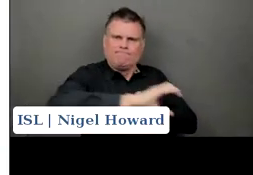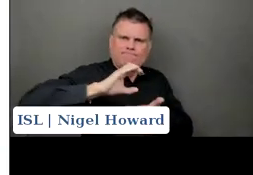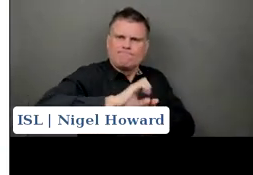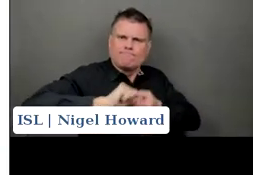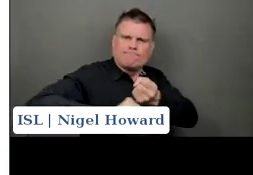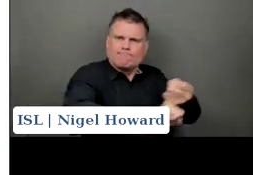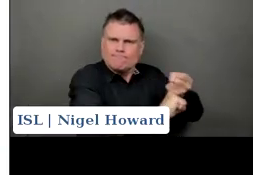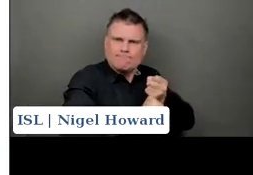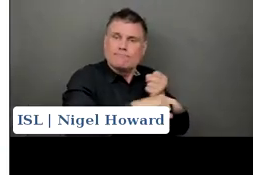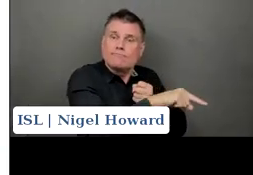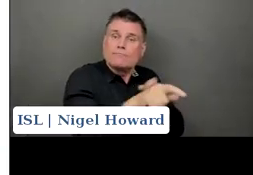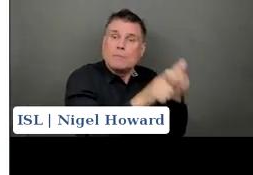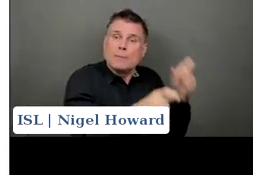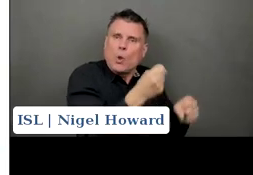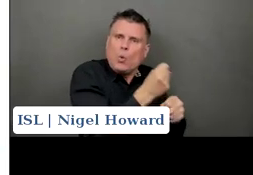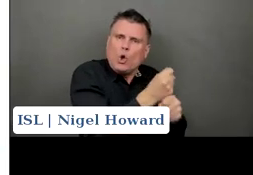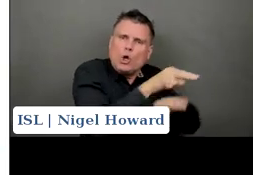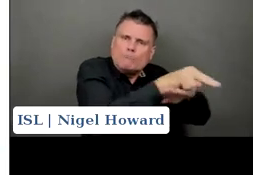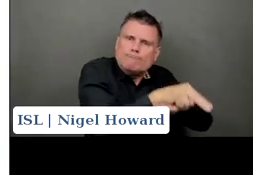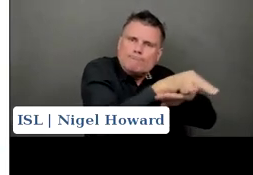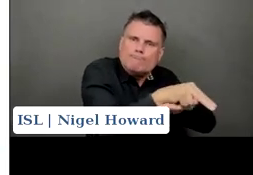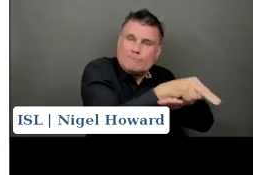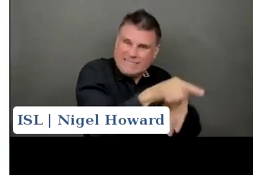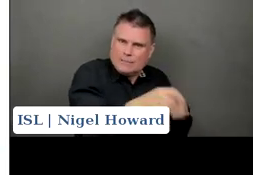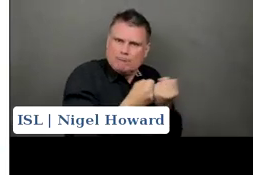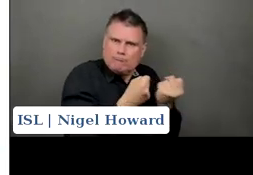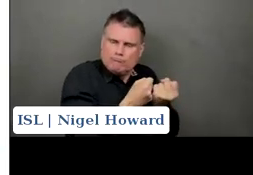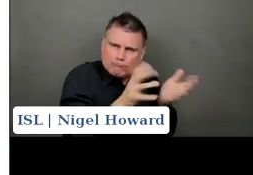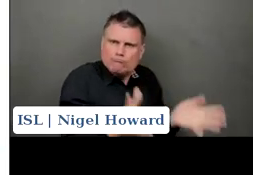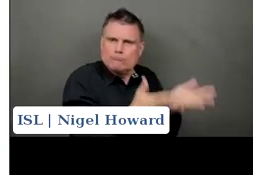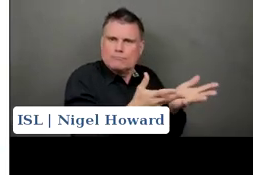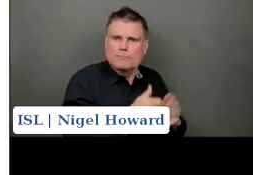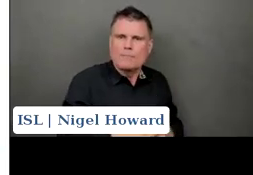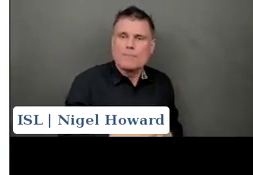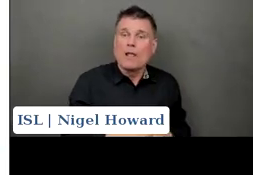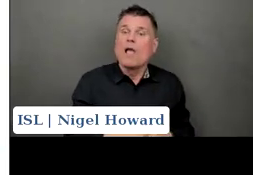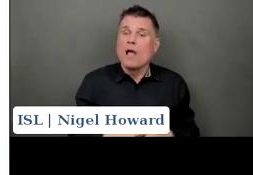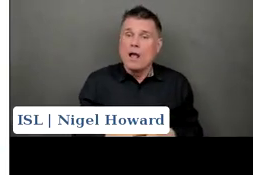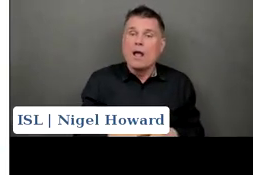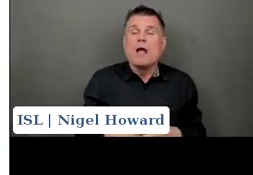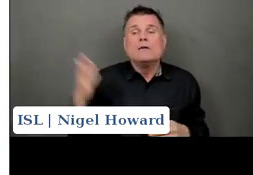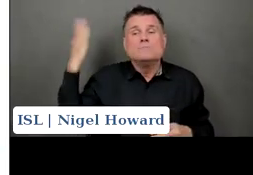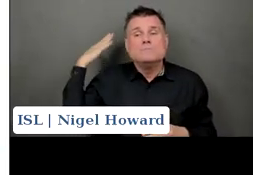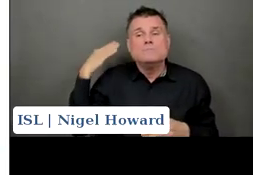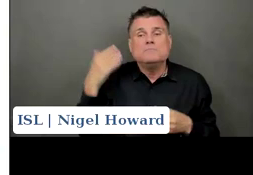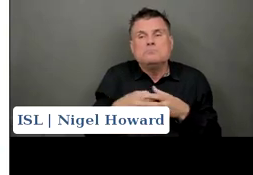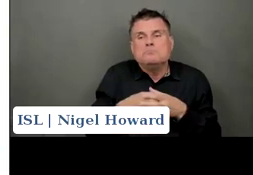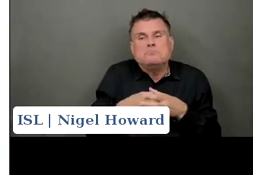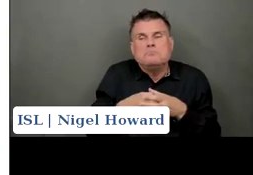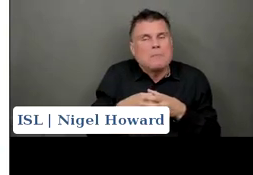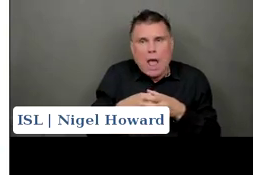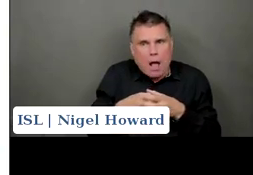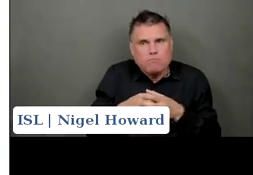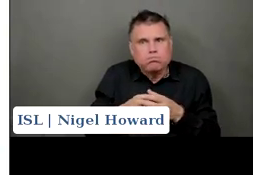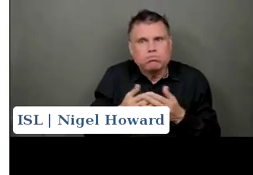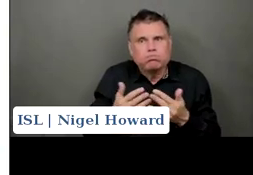care sector provides an opportunity. And so we saw a lot of expansion of the programs, all of these over the